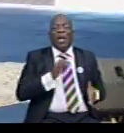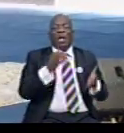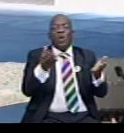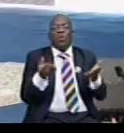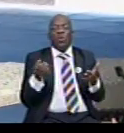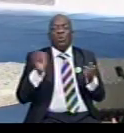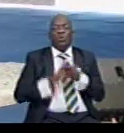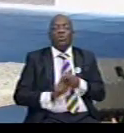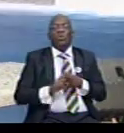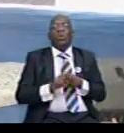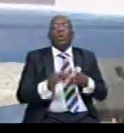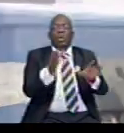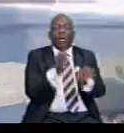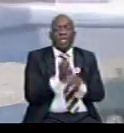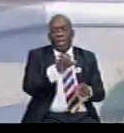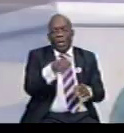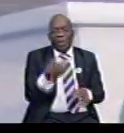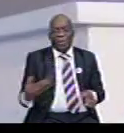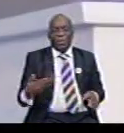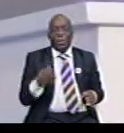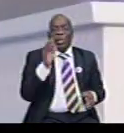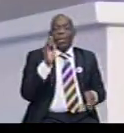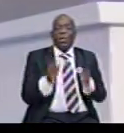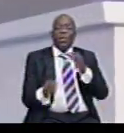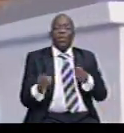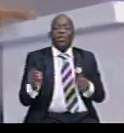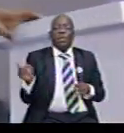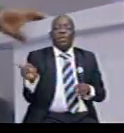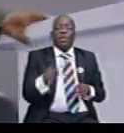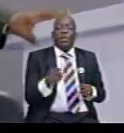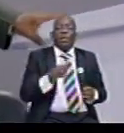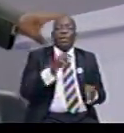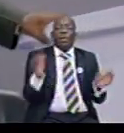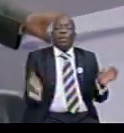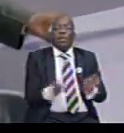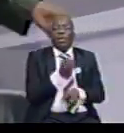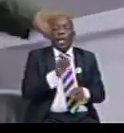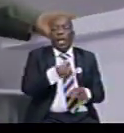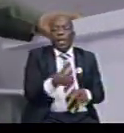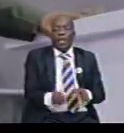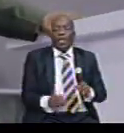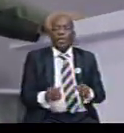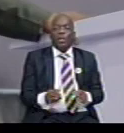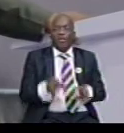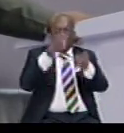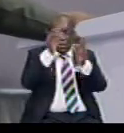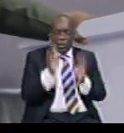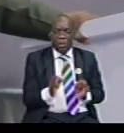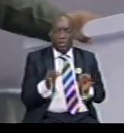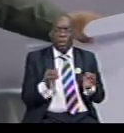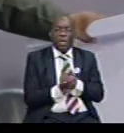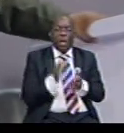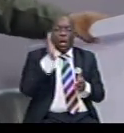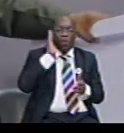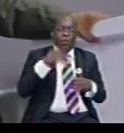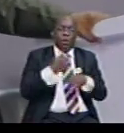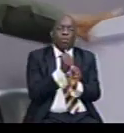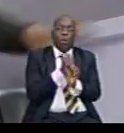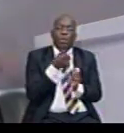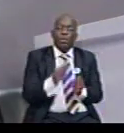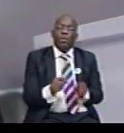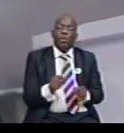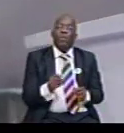if he takes any step that will kind of make the woman sorrowful. She's